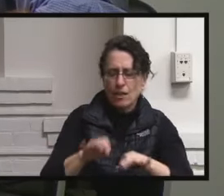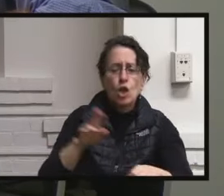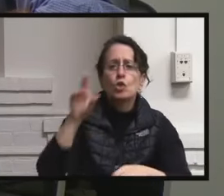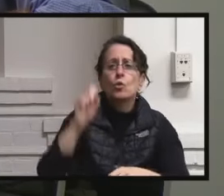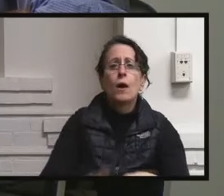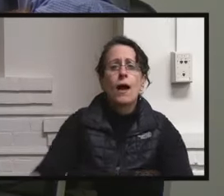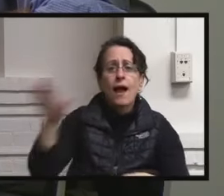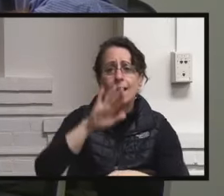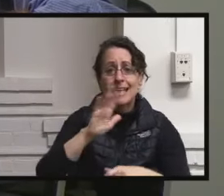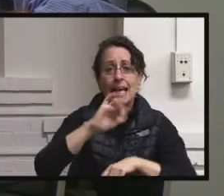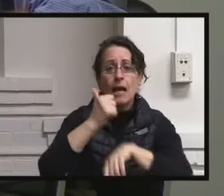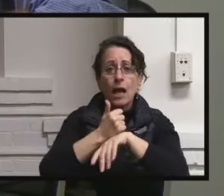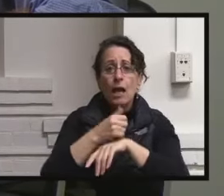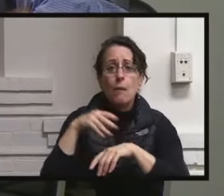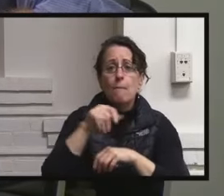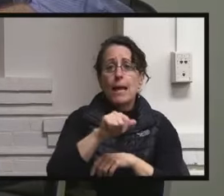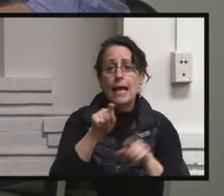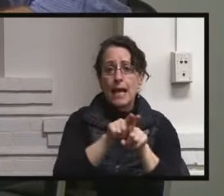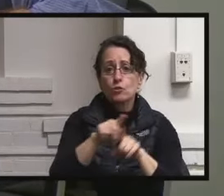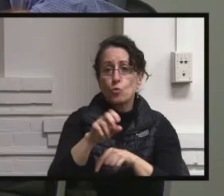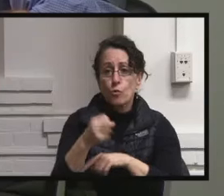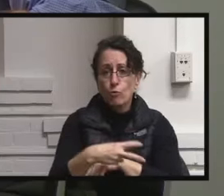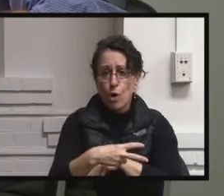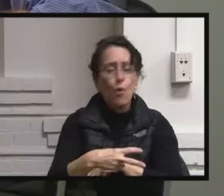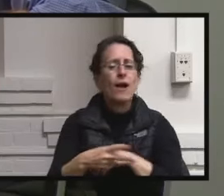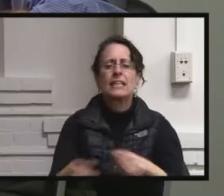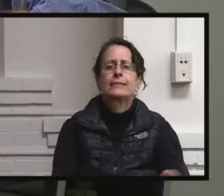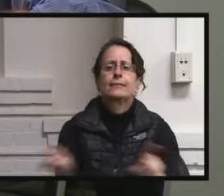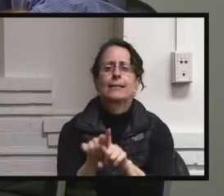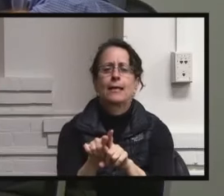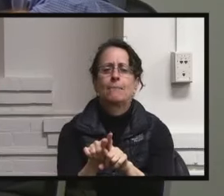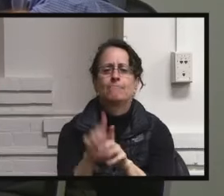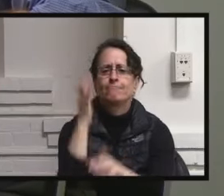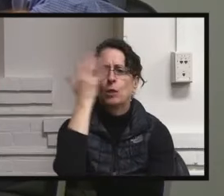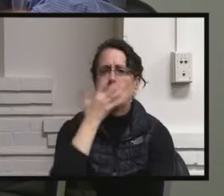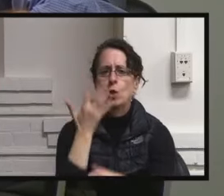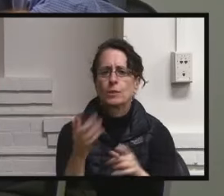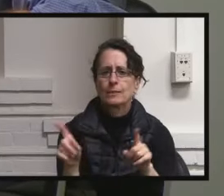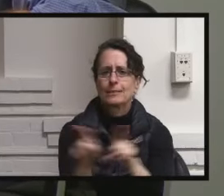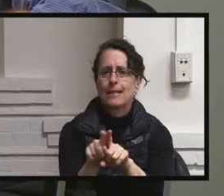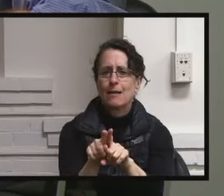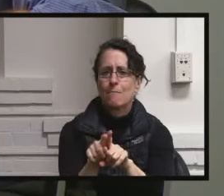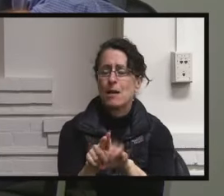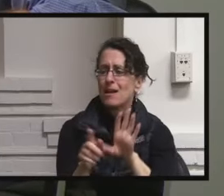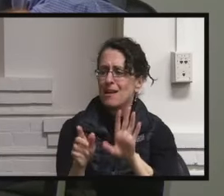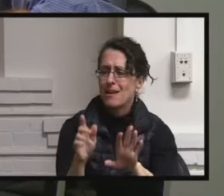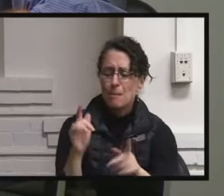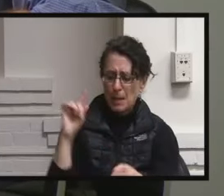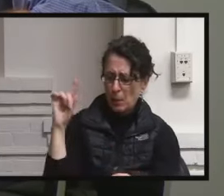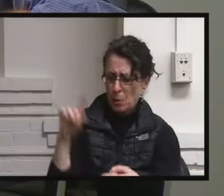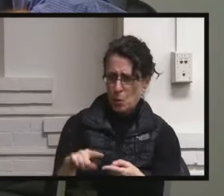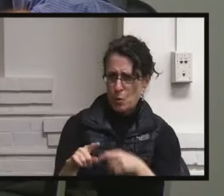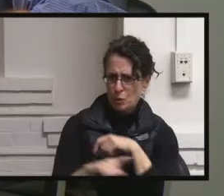And so while we can't necessarily put a finger on where the reduction is going, we